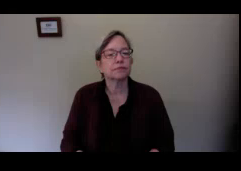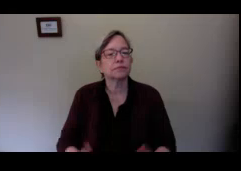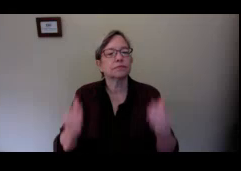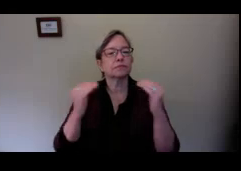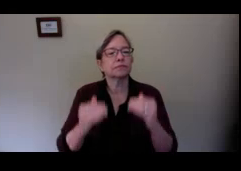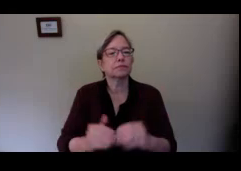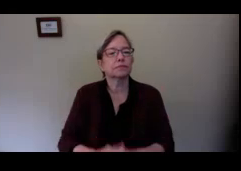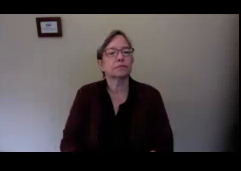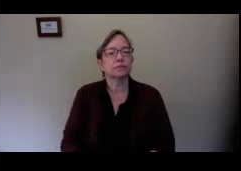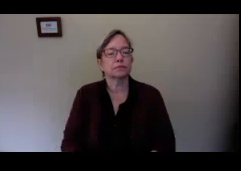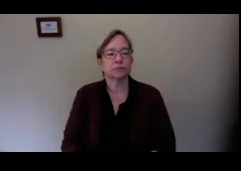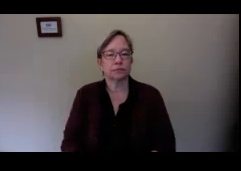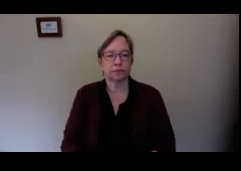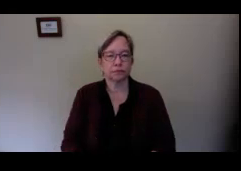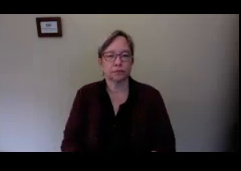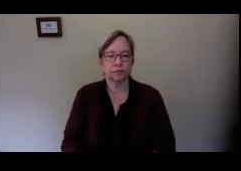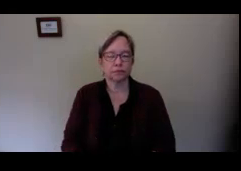please.